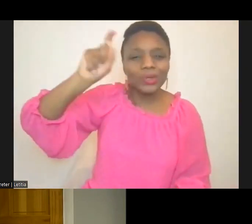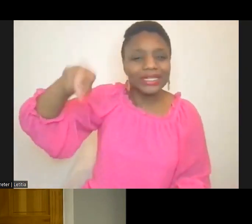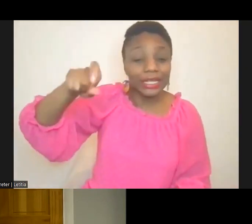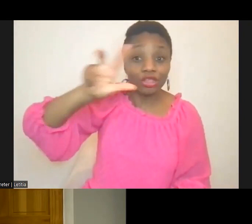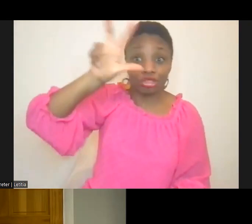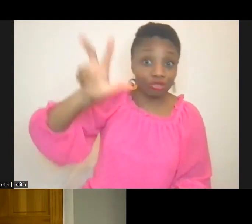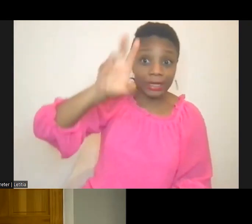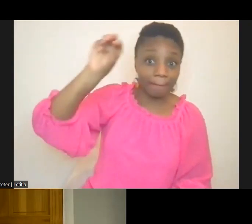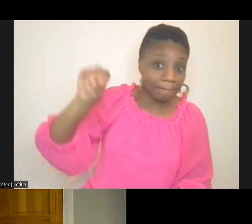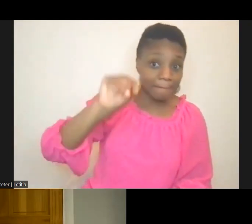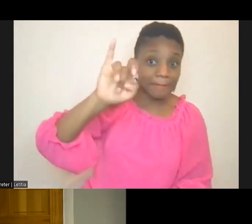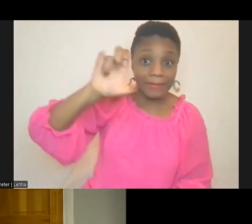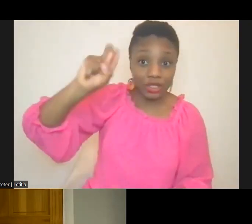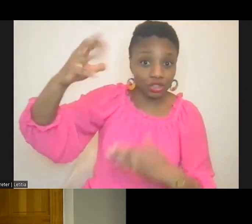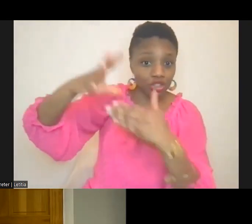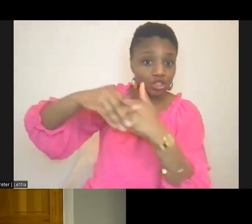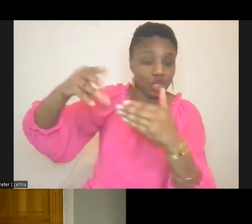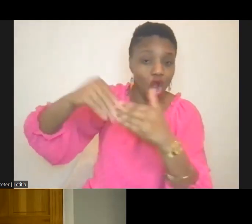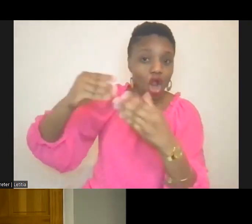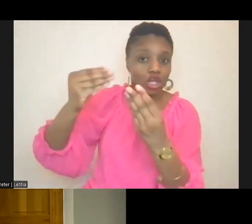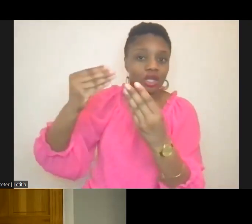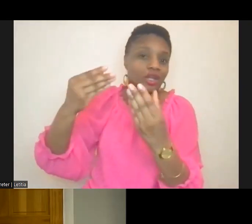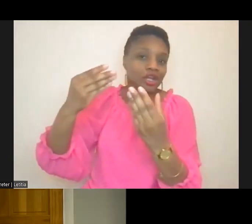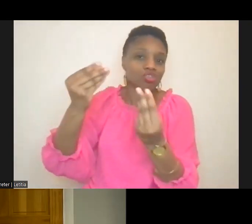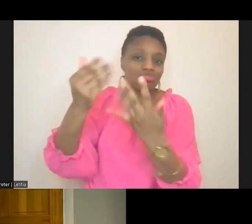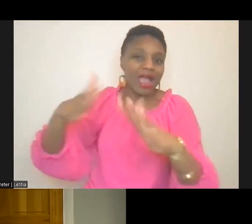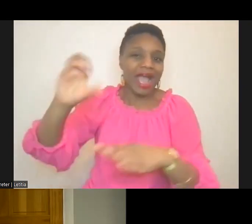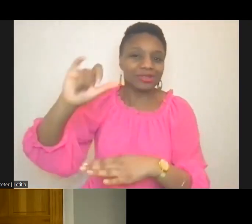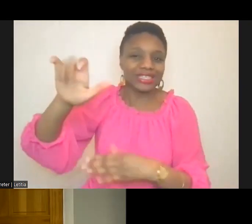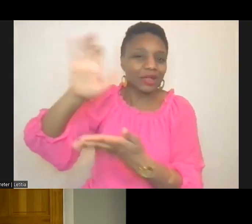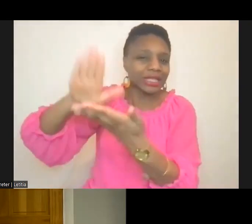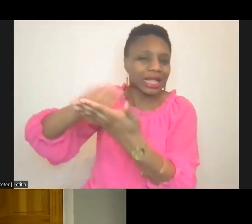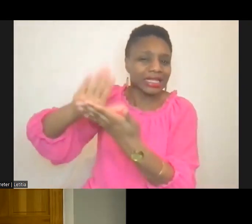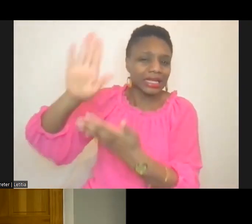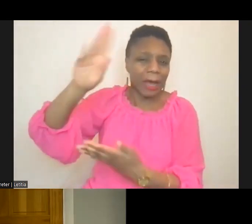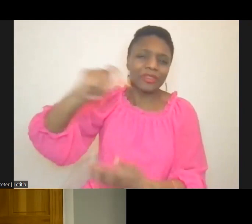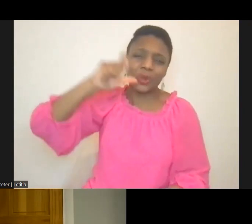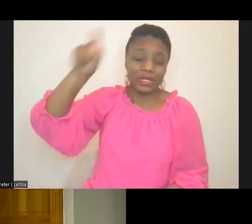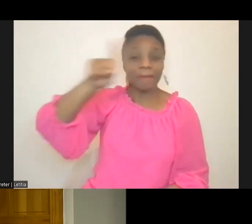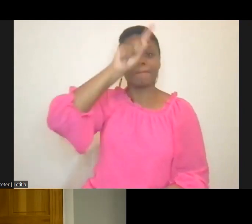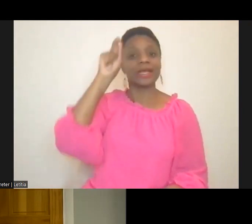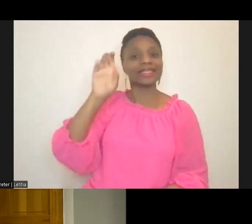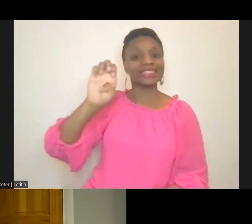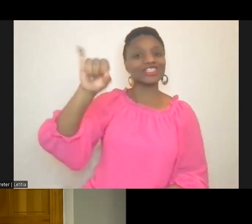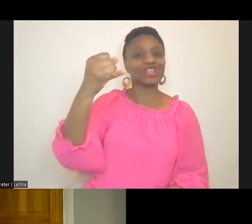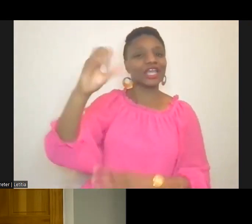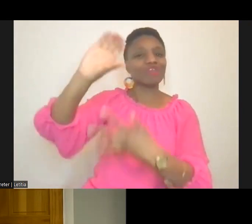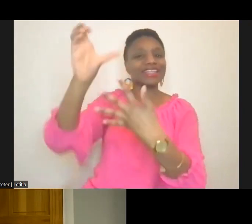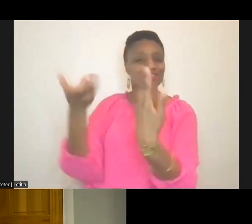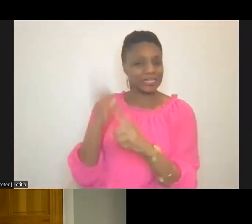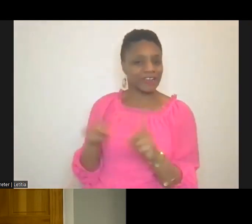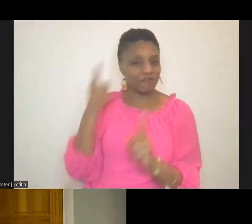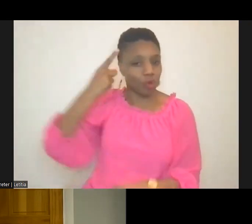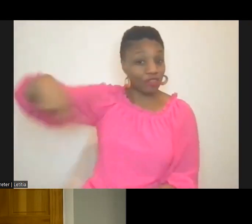million brownfields cleanup money, because they have different type of environmental justice criteria that is qualified